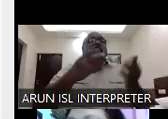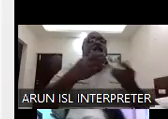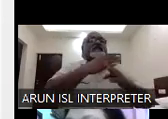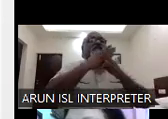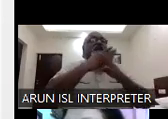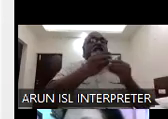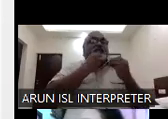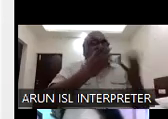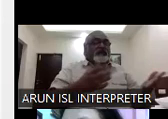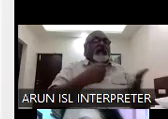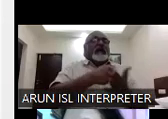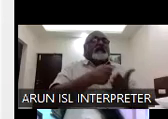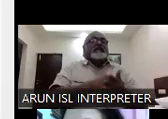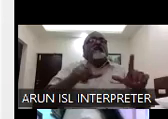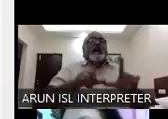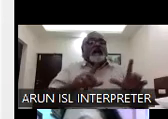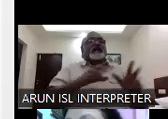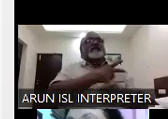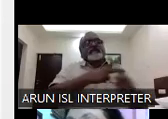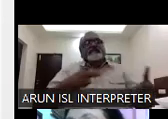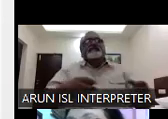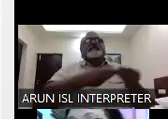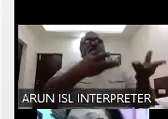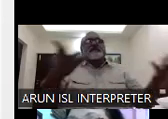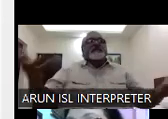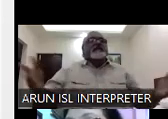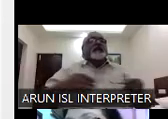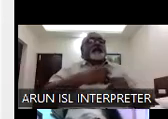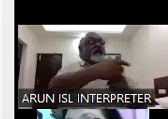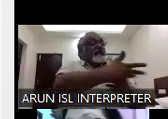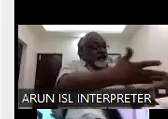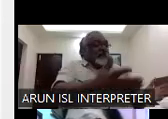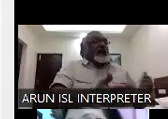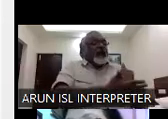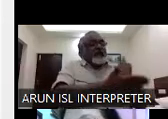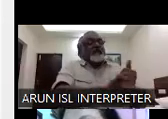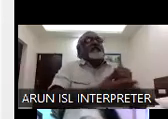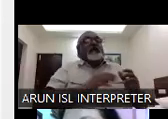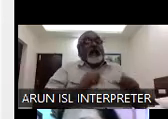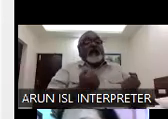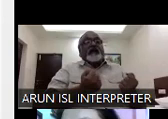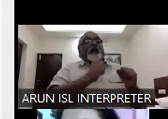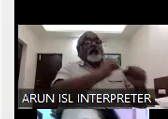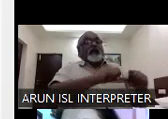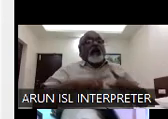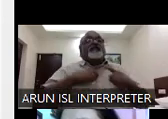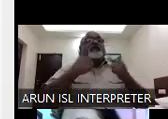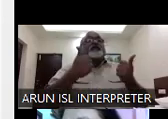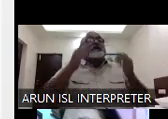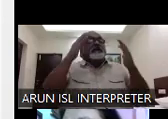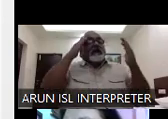resources, ration, pani, makan, jo bhi hai. So all that you give it to them so that they are able to